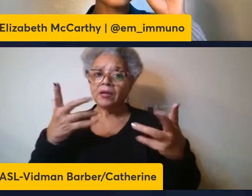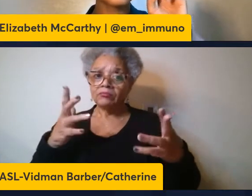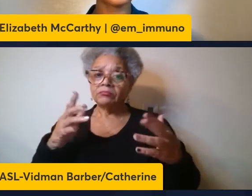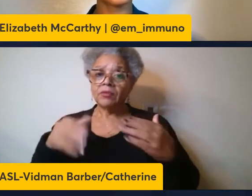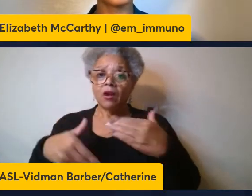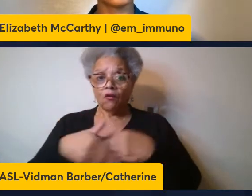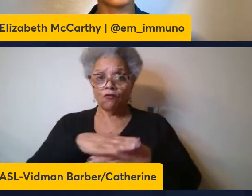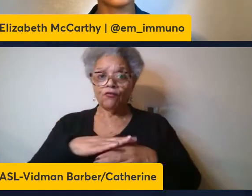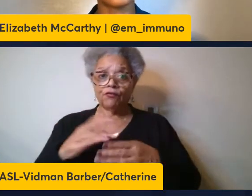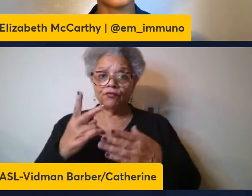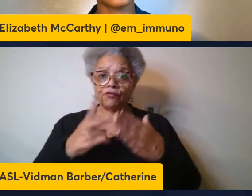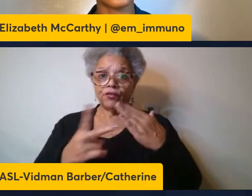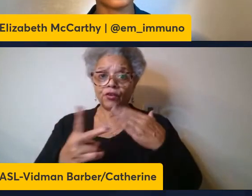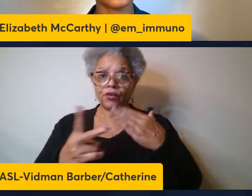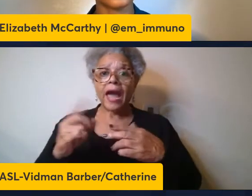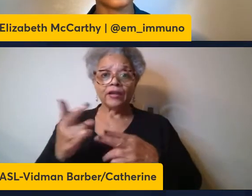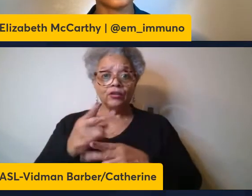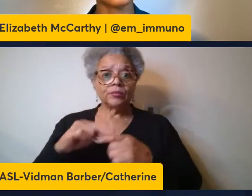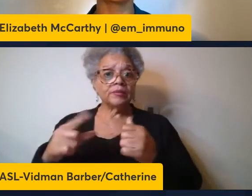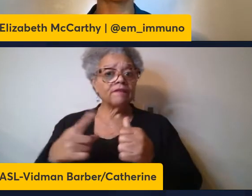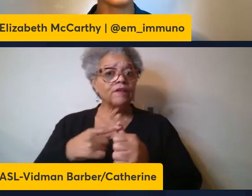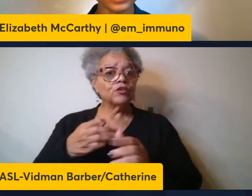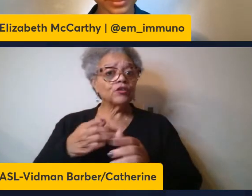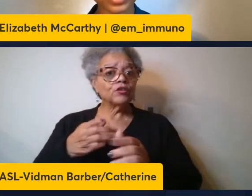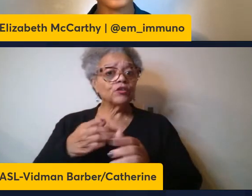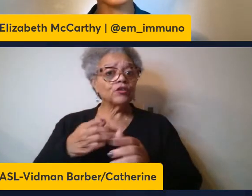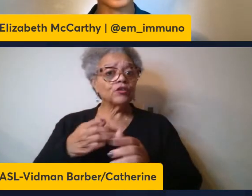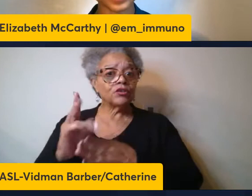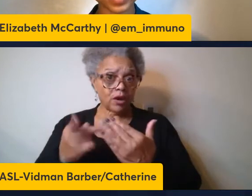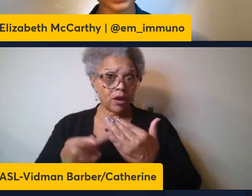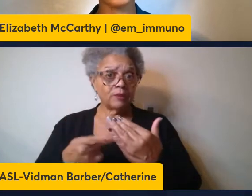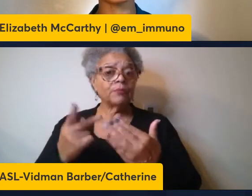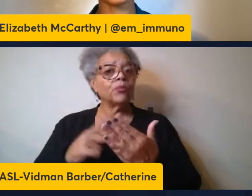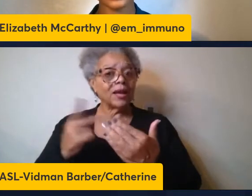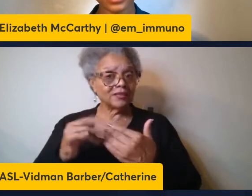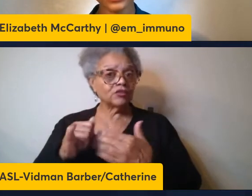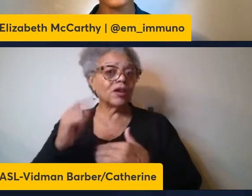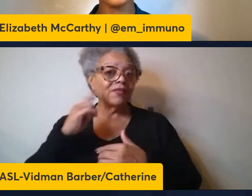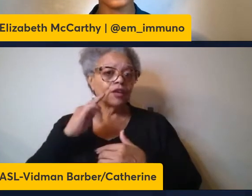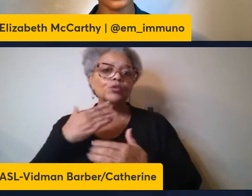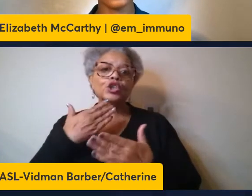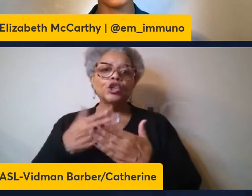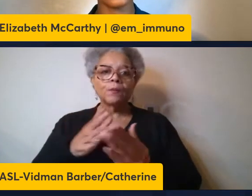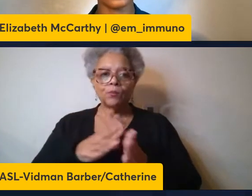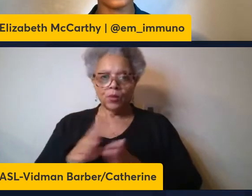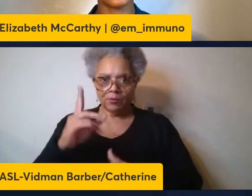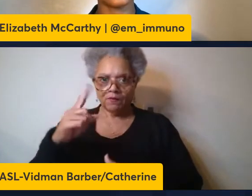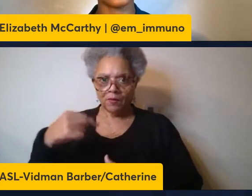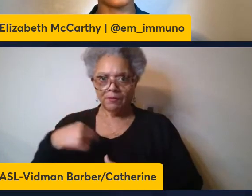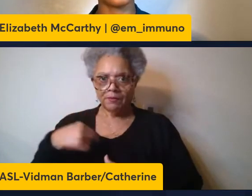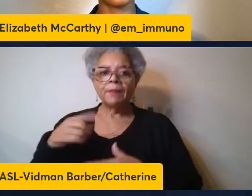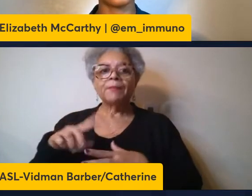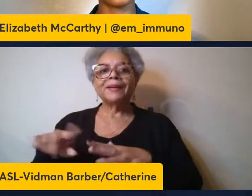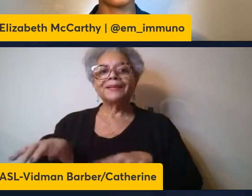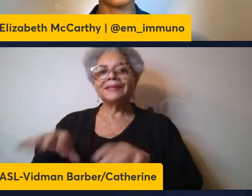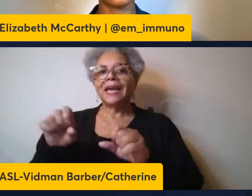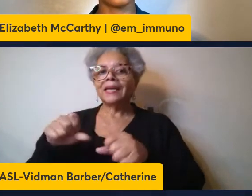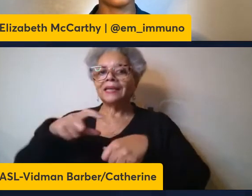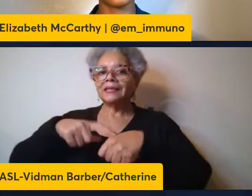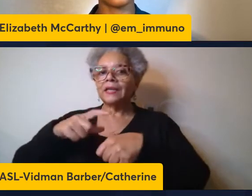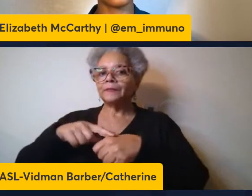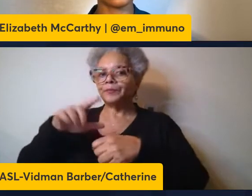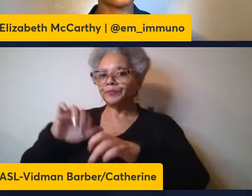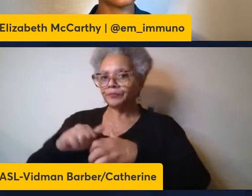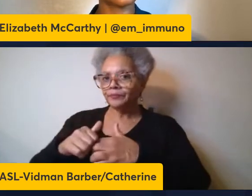using them in my first master's project, so I think that was a really good sort of preparation for it. I think just having the time to learn and get used to how